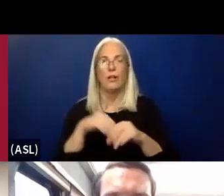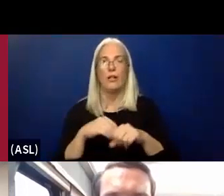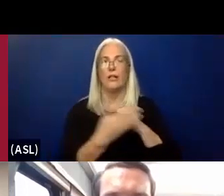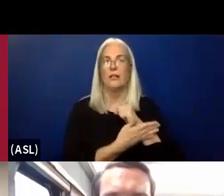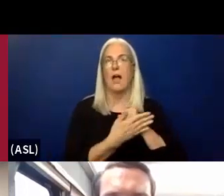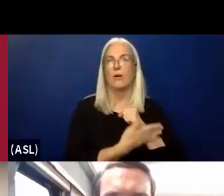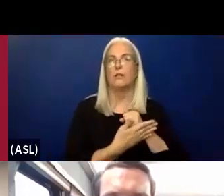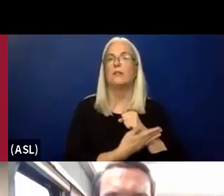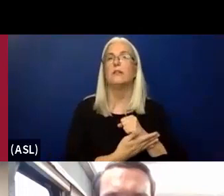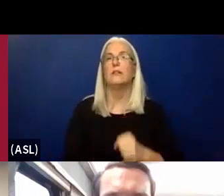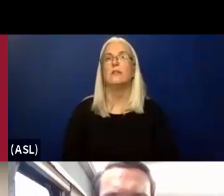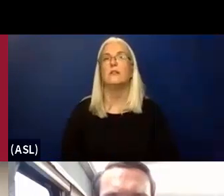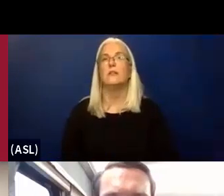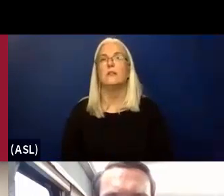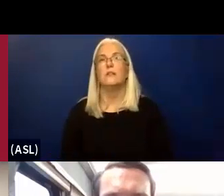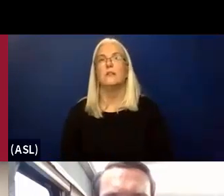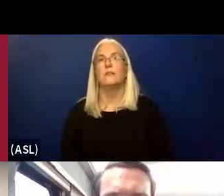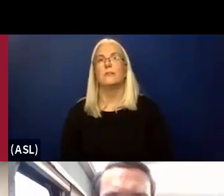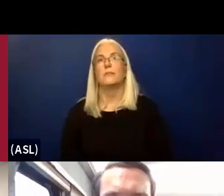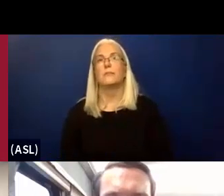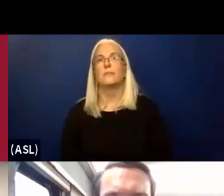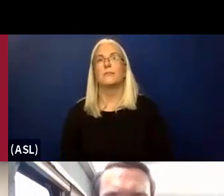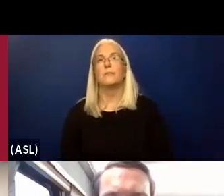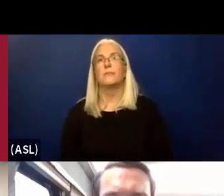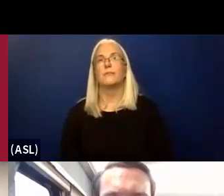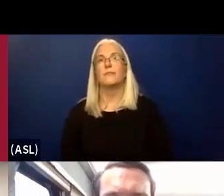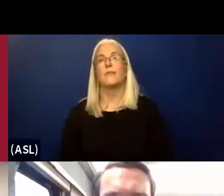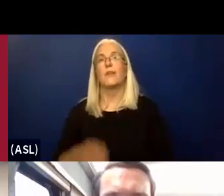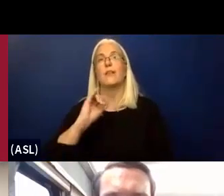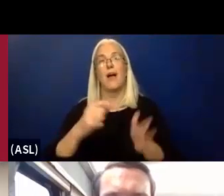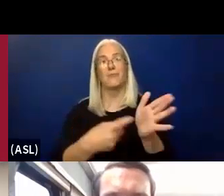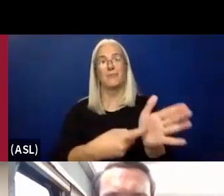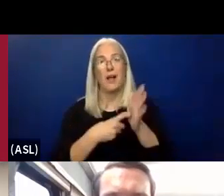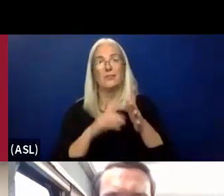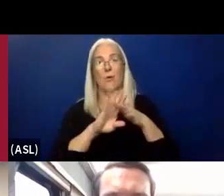For the county, those under mandatory evacuation orders, the number is